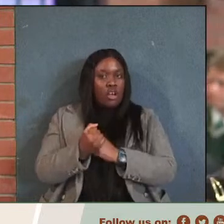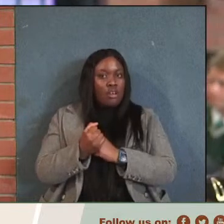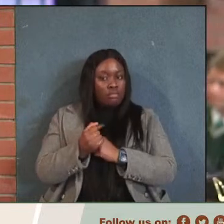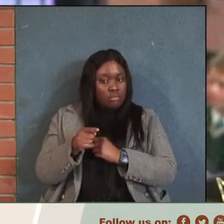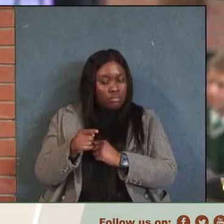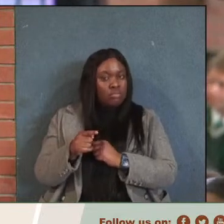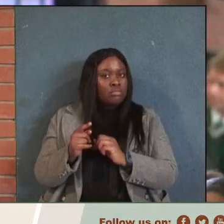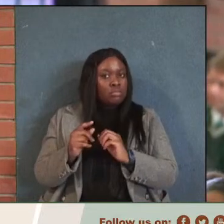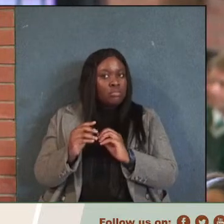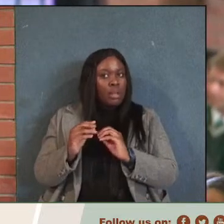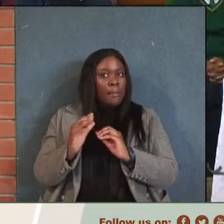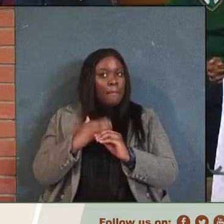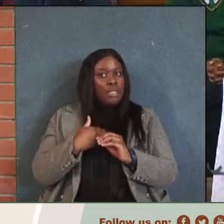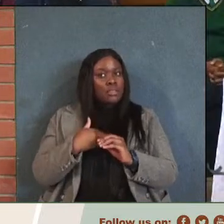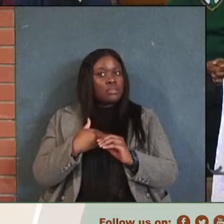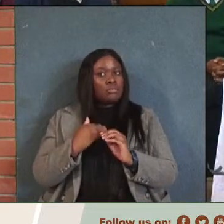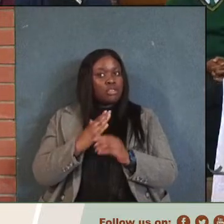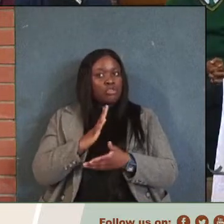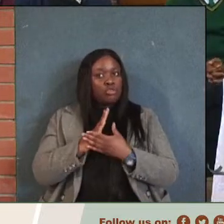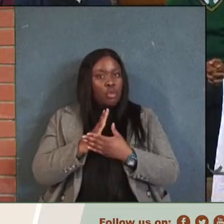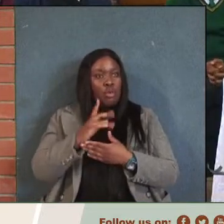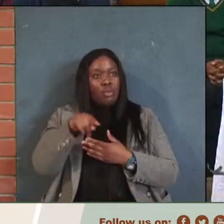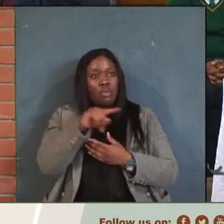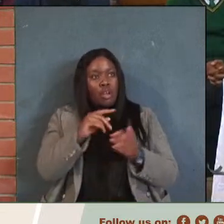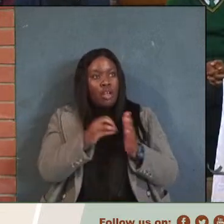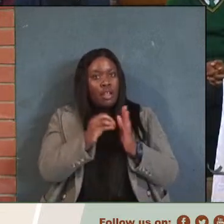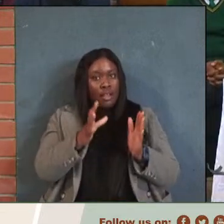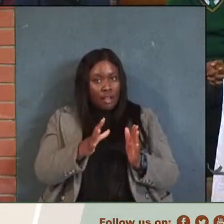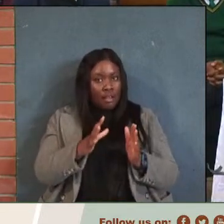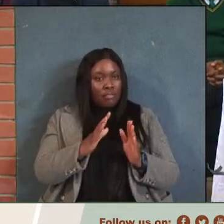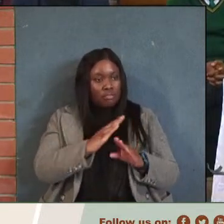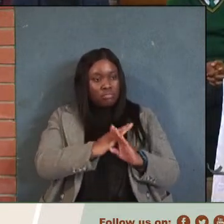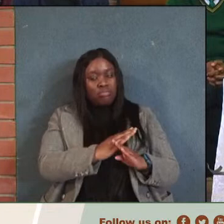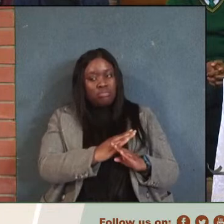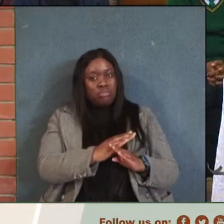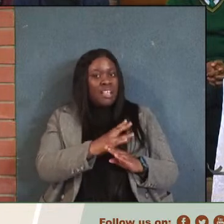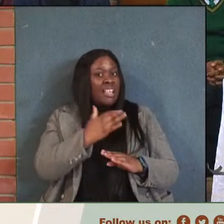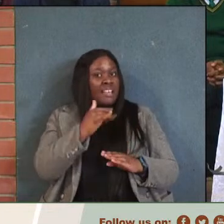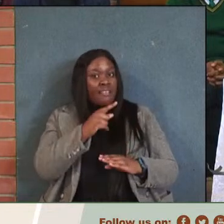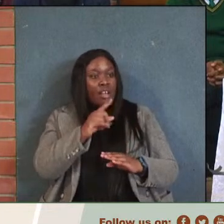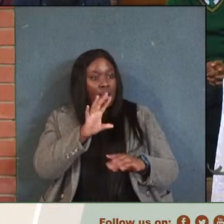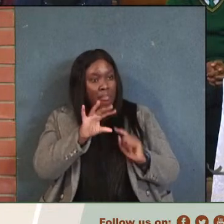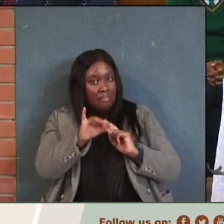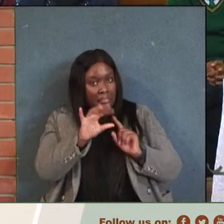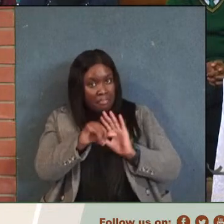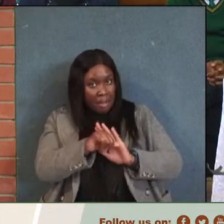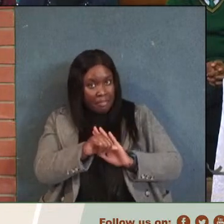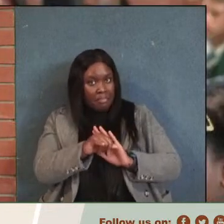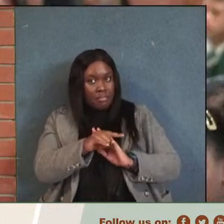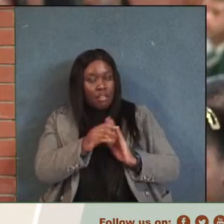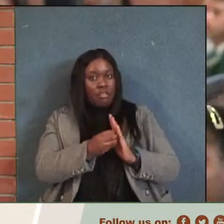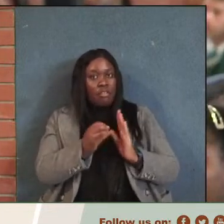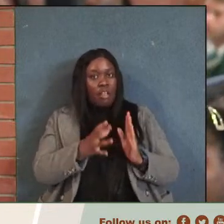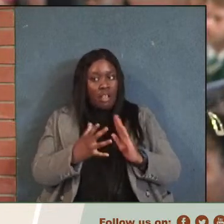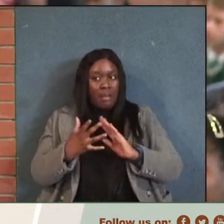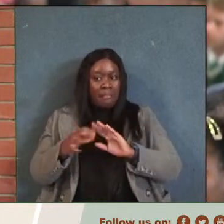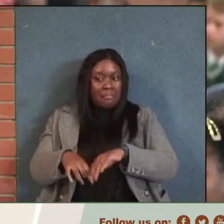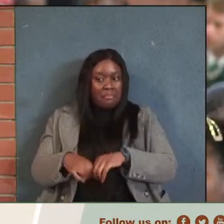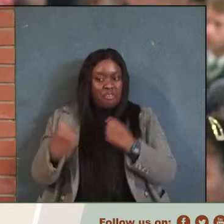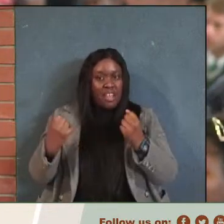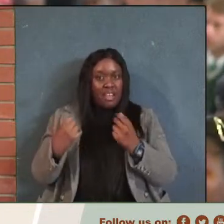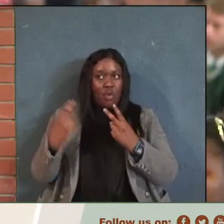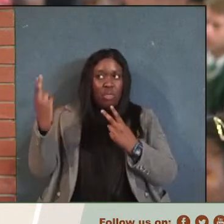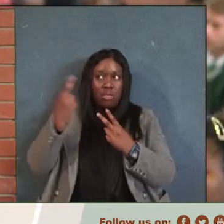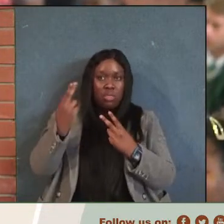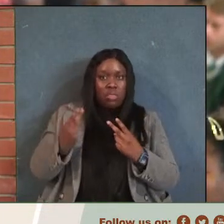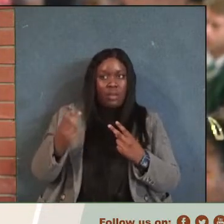school property. We can have the you break, you pay rule. Now, this rule simply means that if a learner is caught damaging or breaking a school property, then that learner